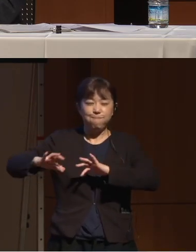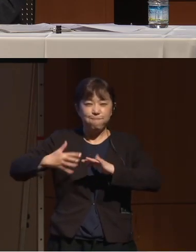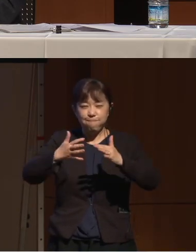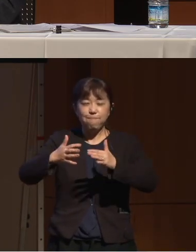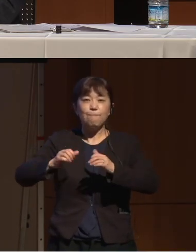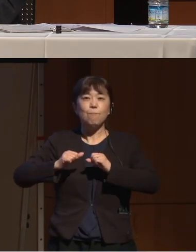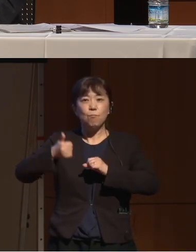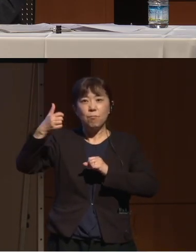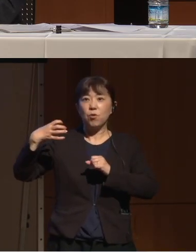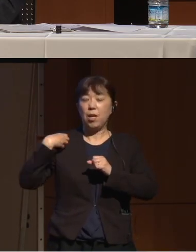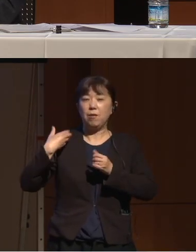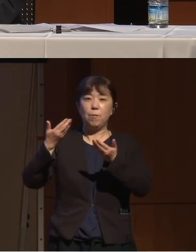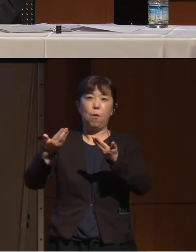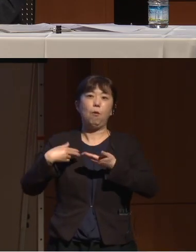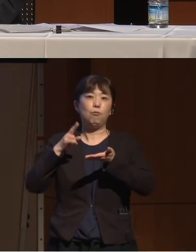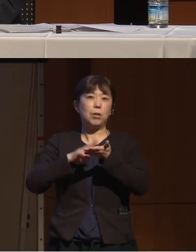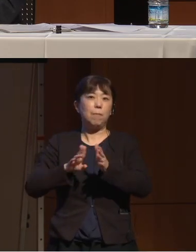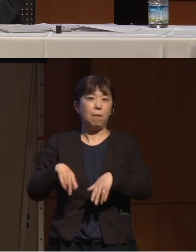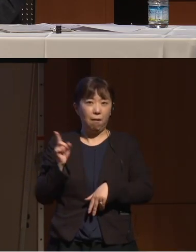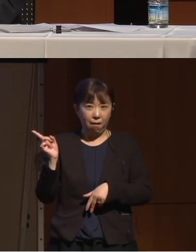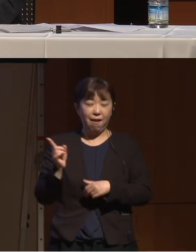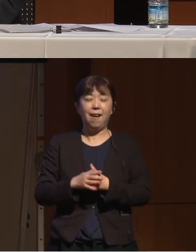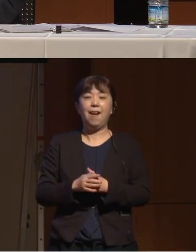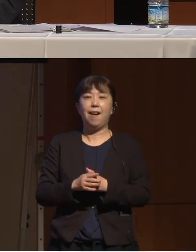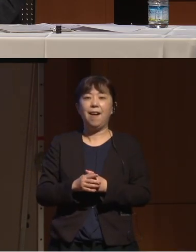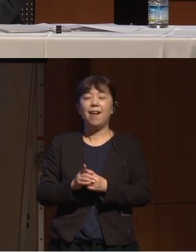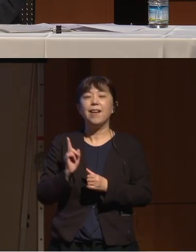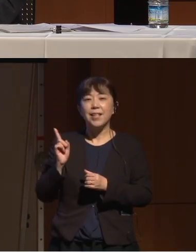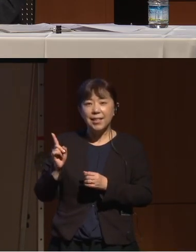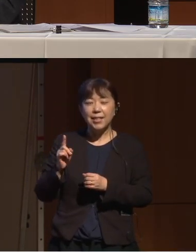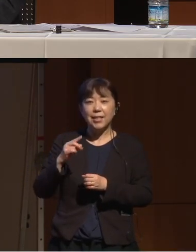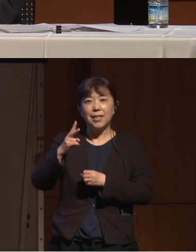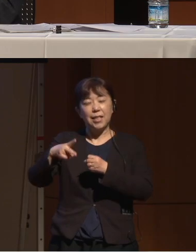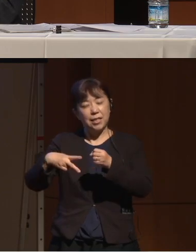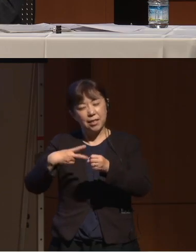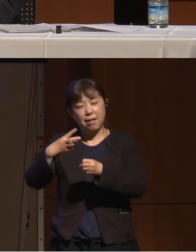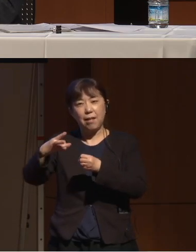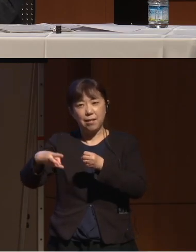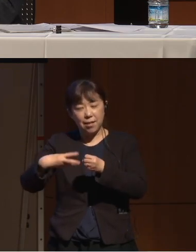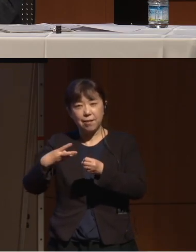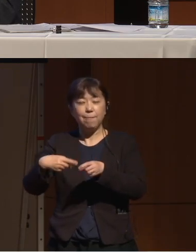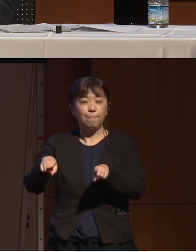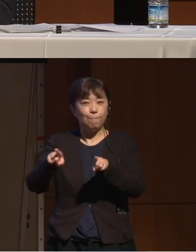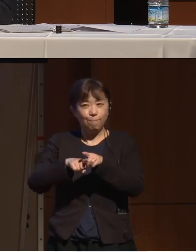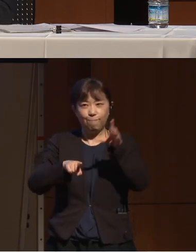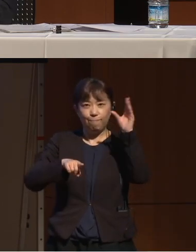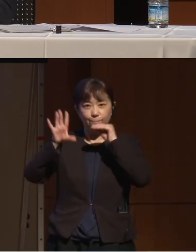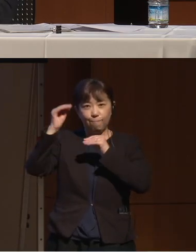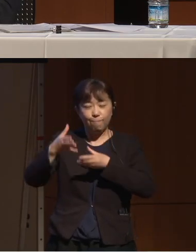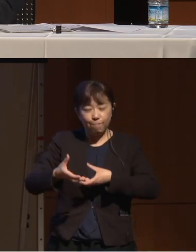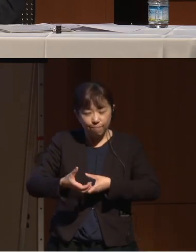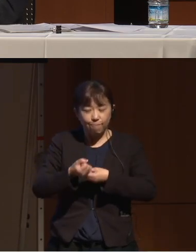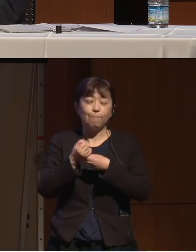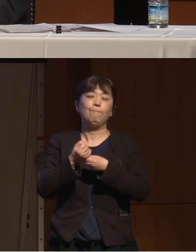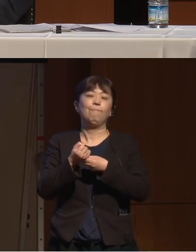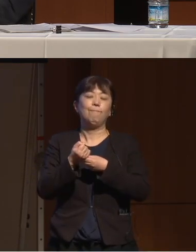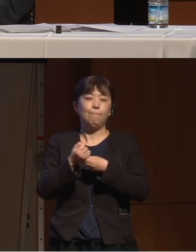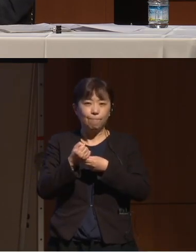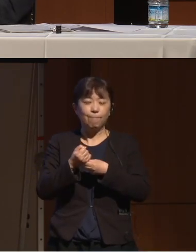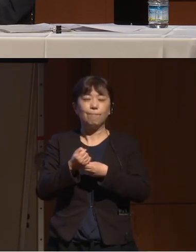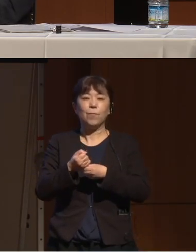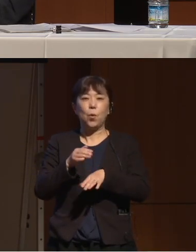years to share information about the individual institutions' priorities, to raise common problems